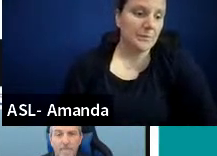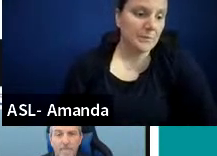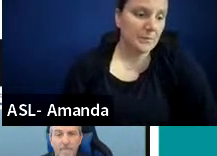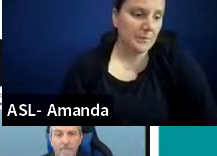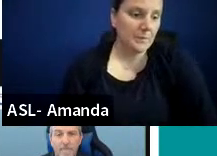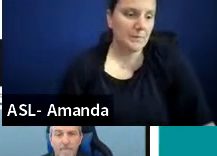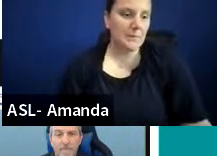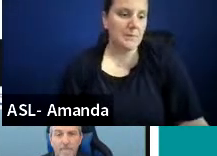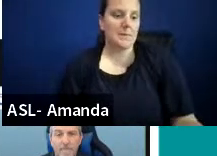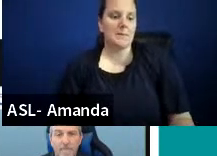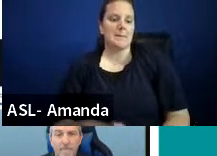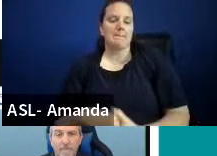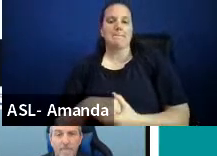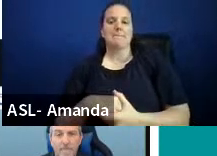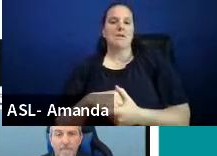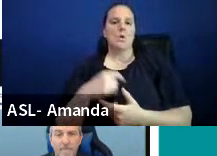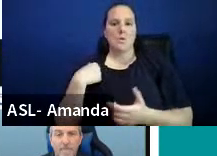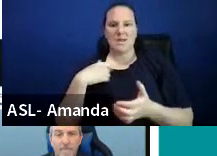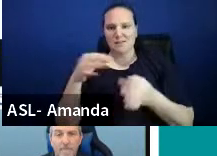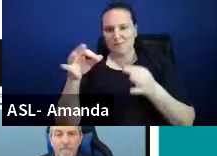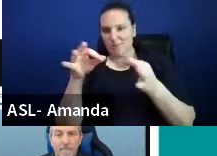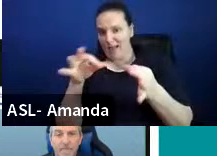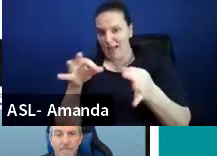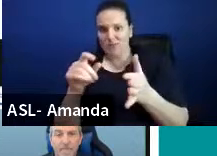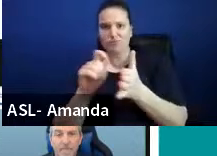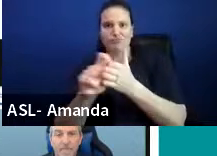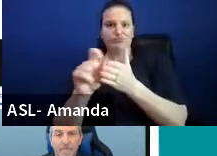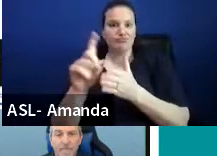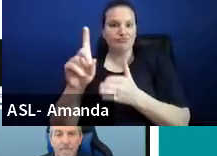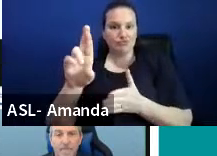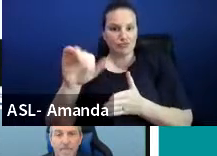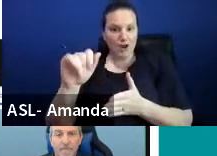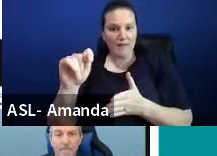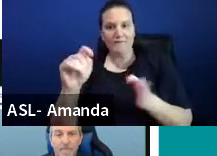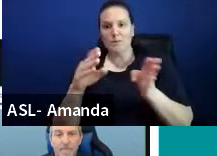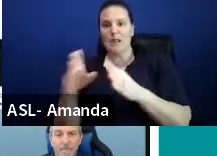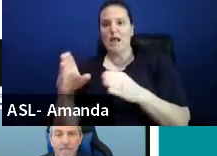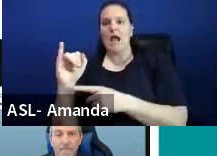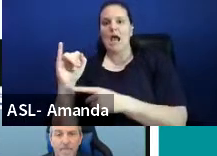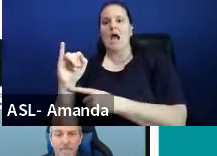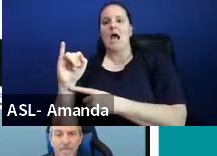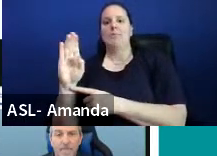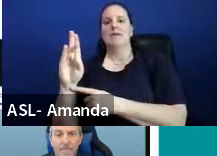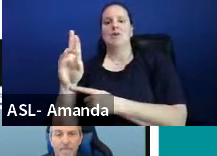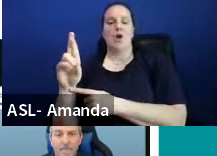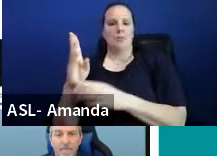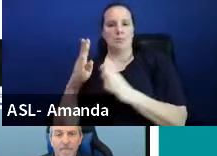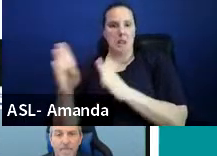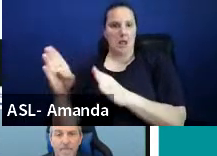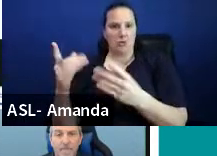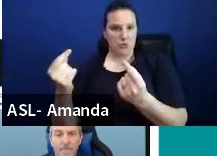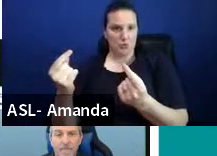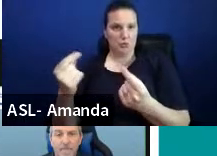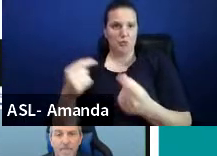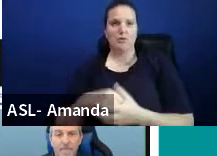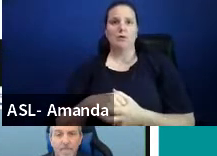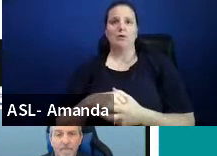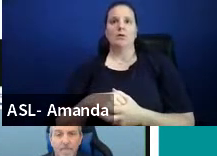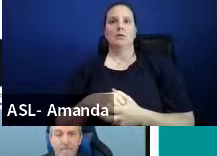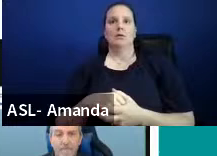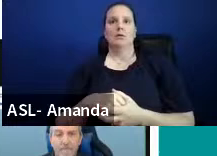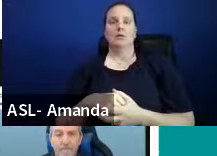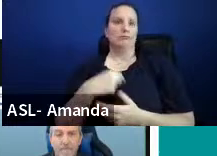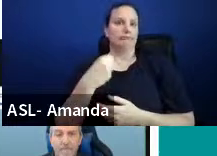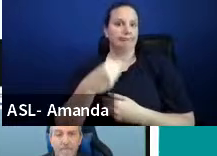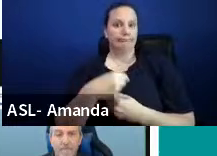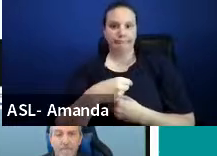out our draft delivery plan for how IBR plans on delivering